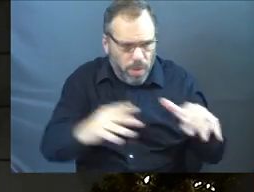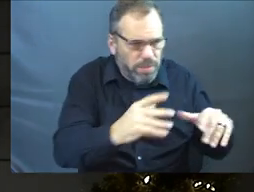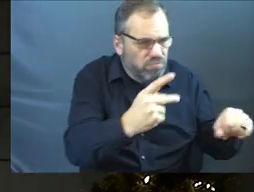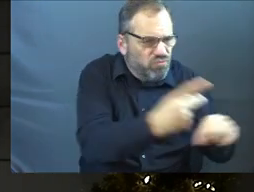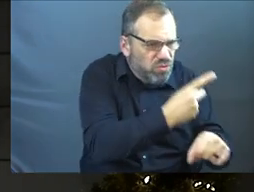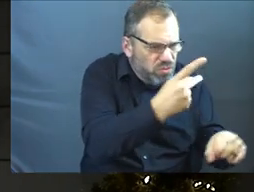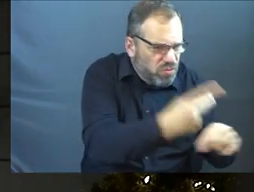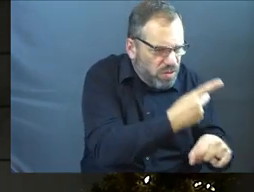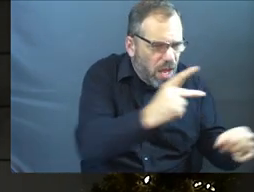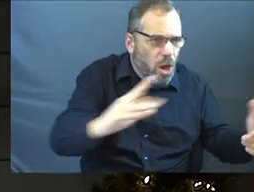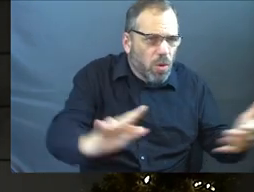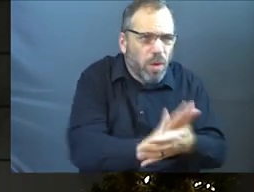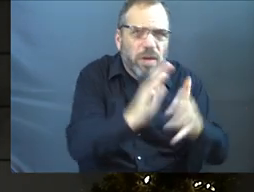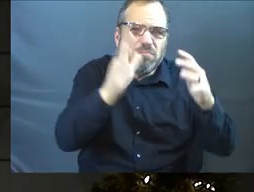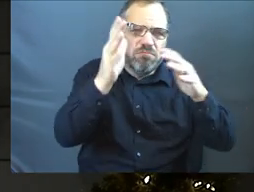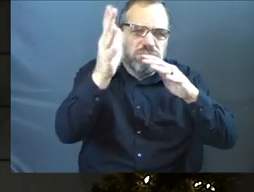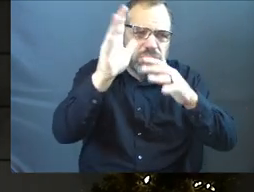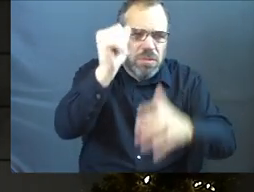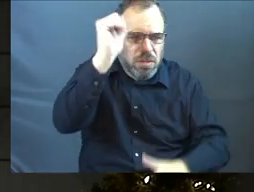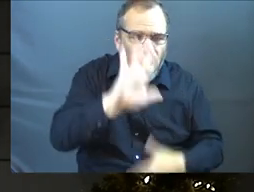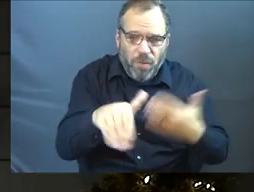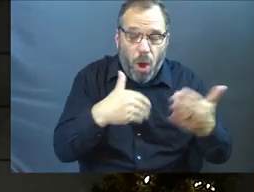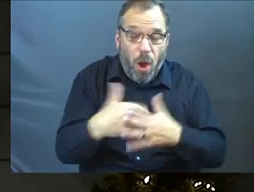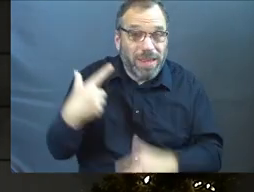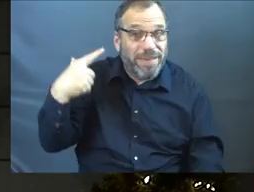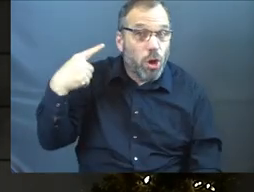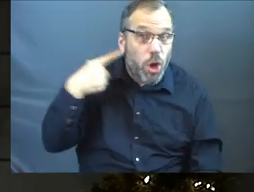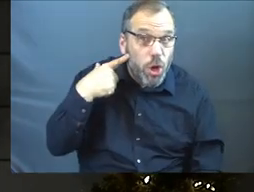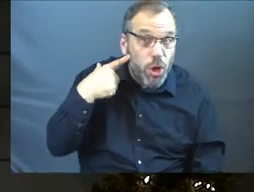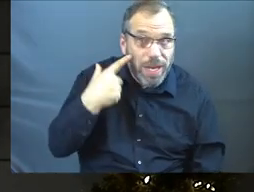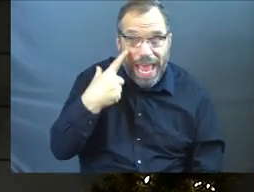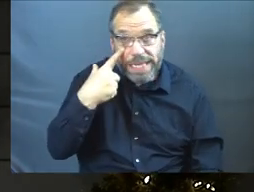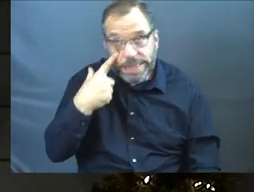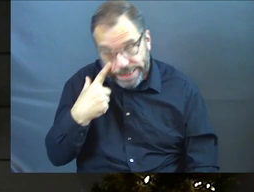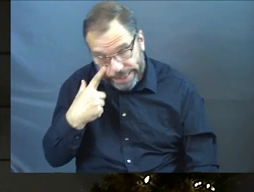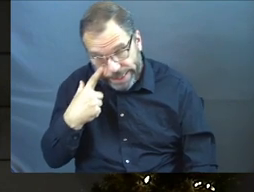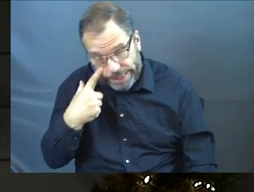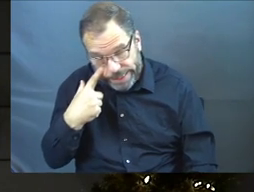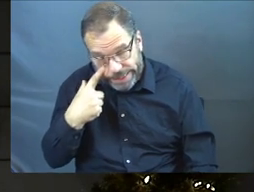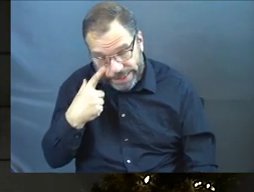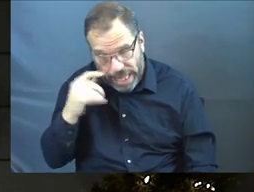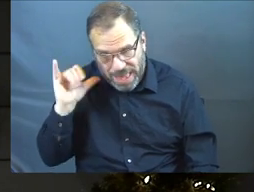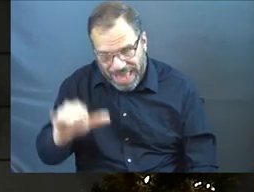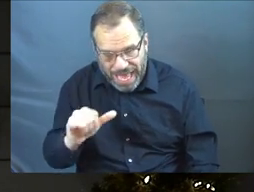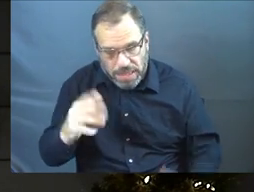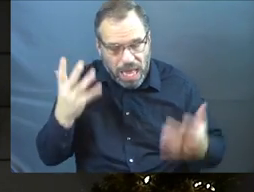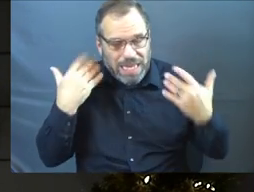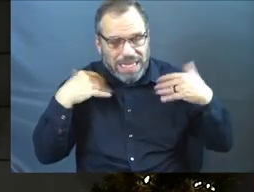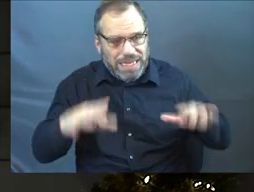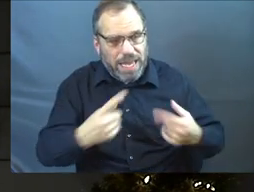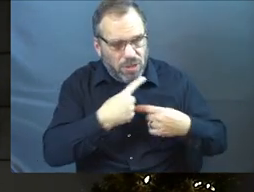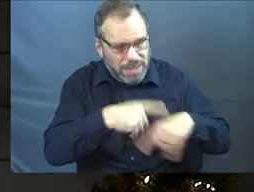flocks, glorifying and praising God for all they had heard and seen. It was just as